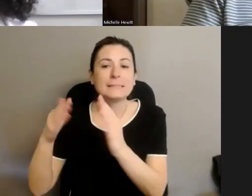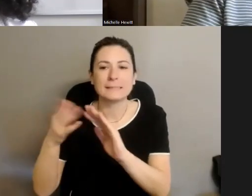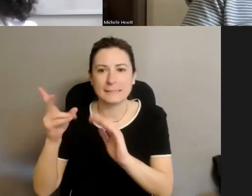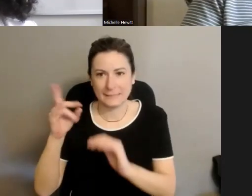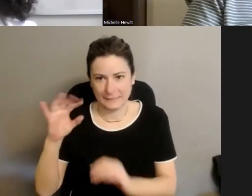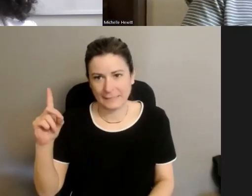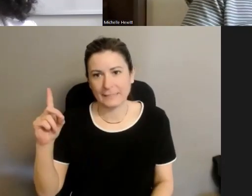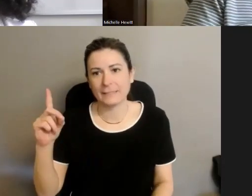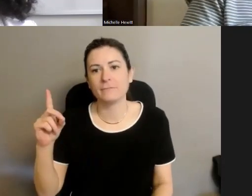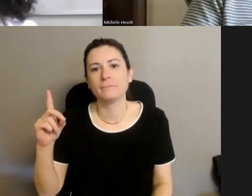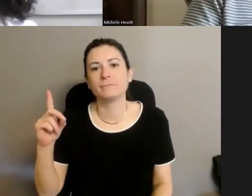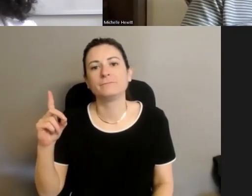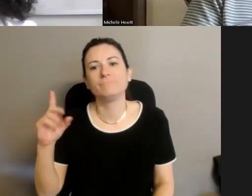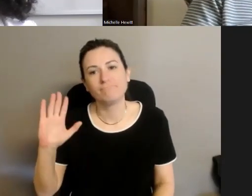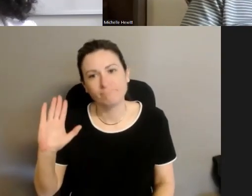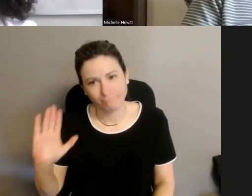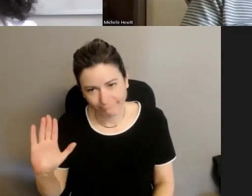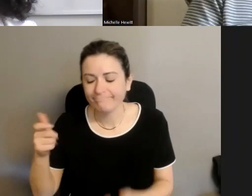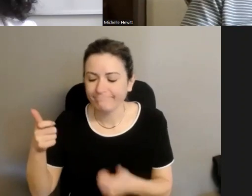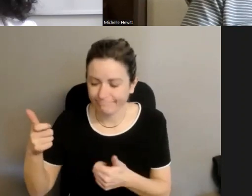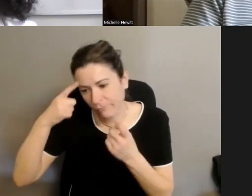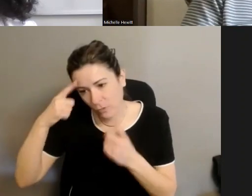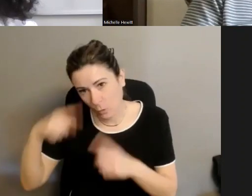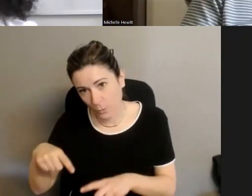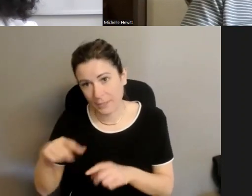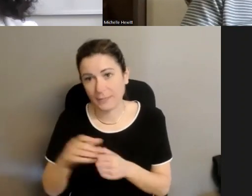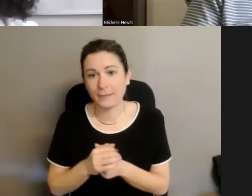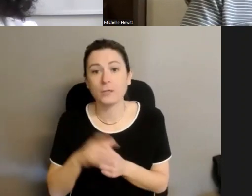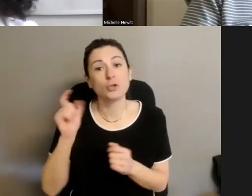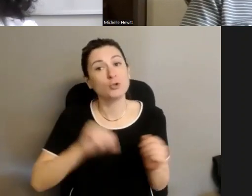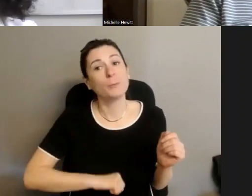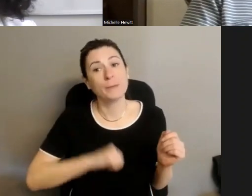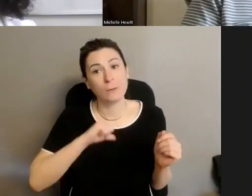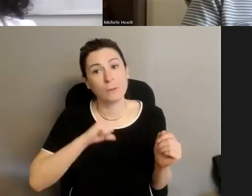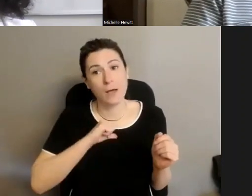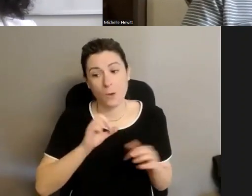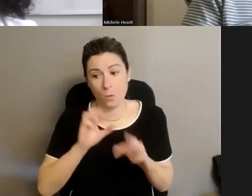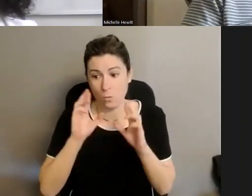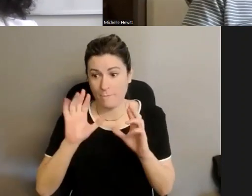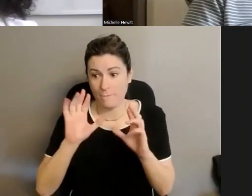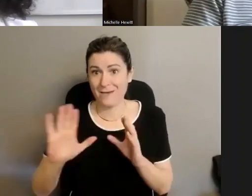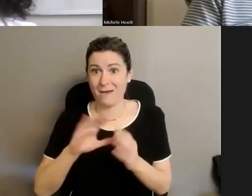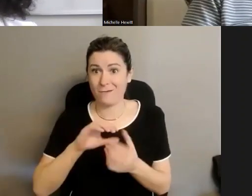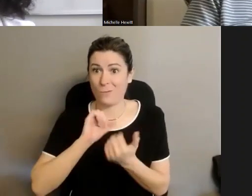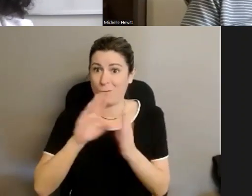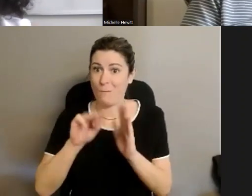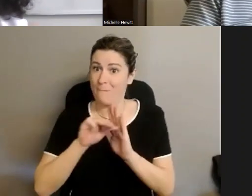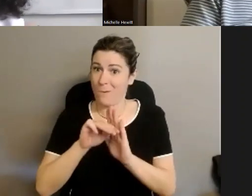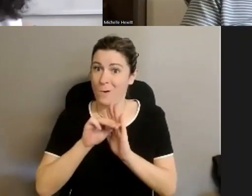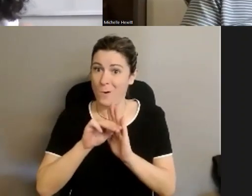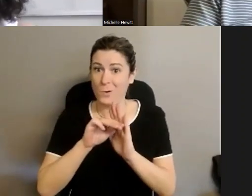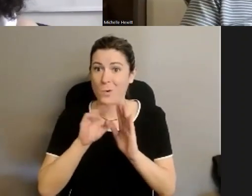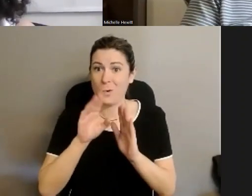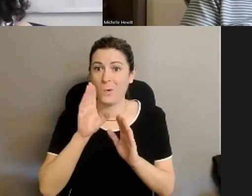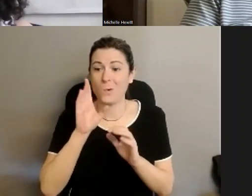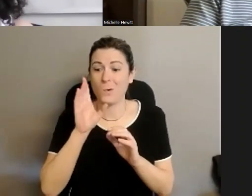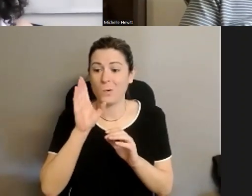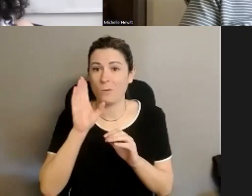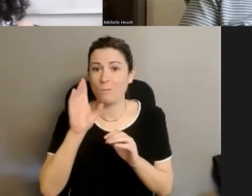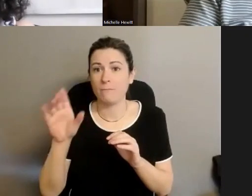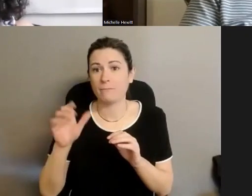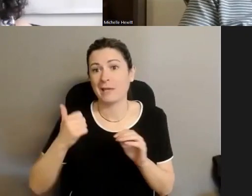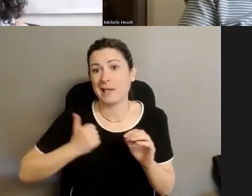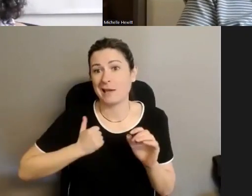should be extremely proud of. And I hope it gets rolled out across the country. I was on a talk with the